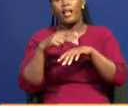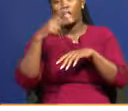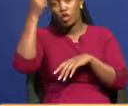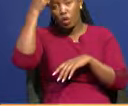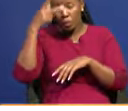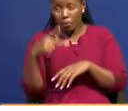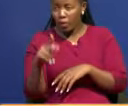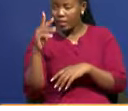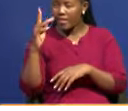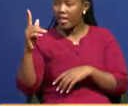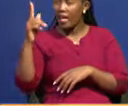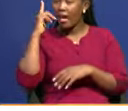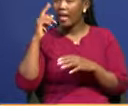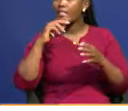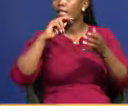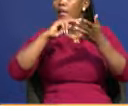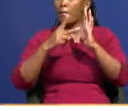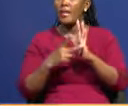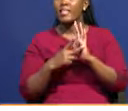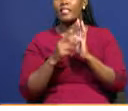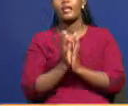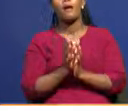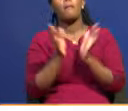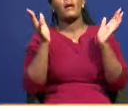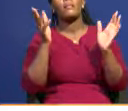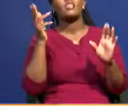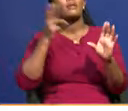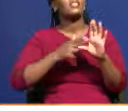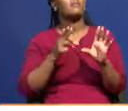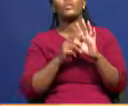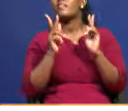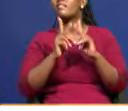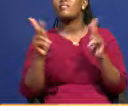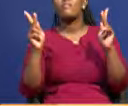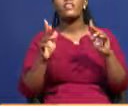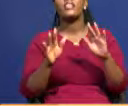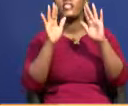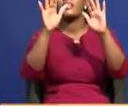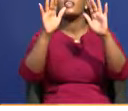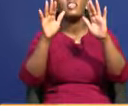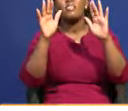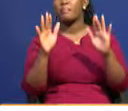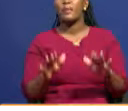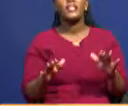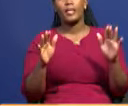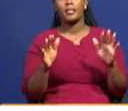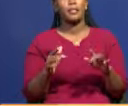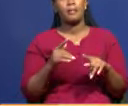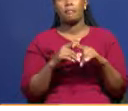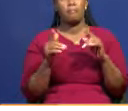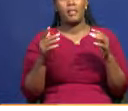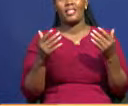So, public participation is very important. Okay, Daktari. But for me,